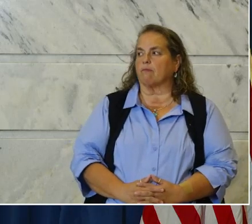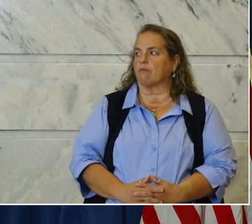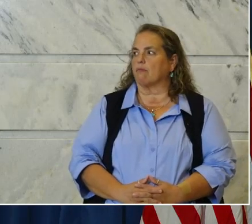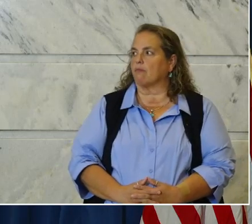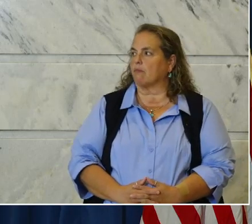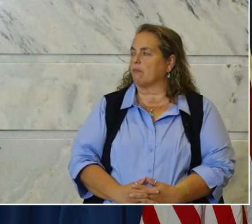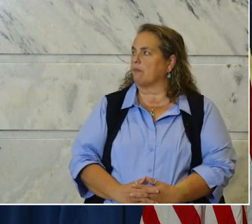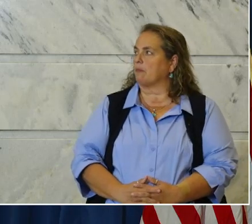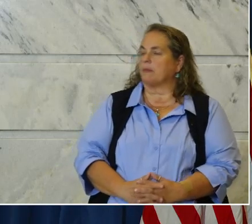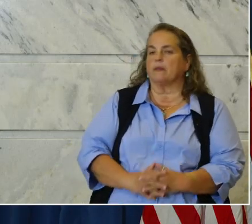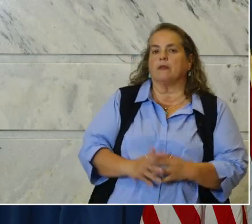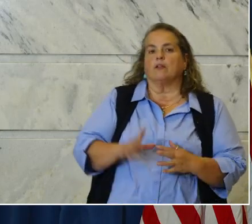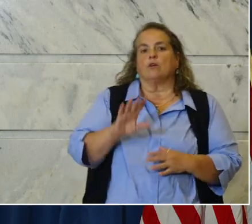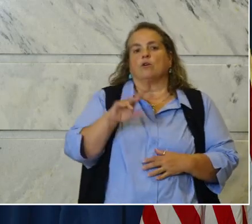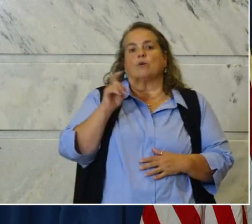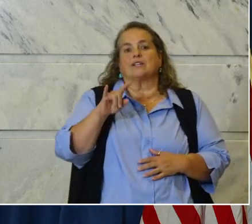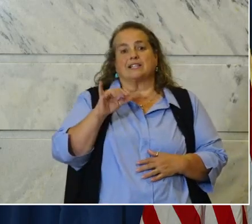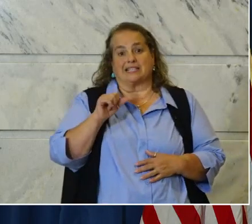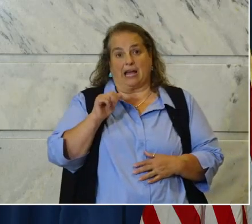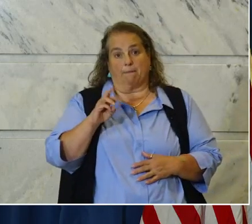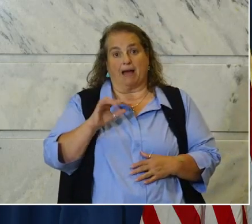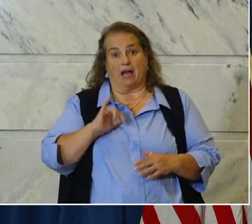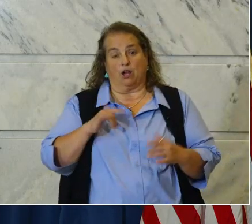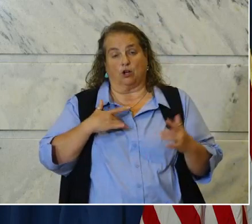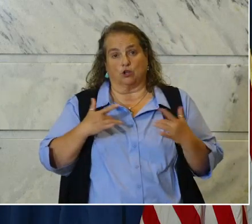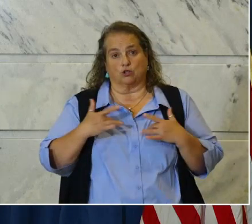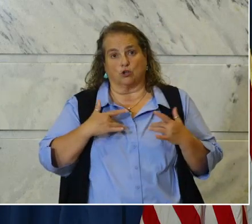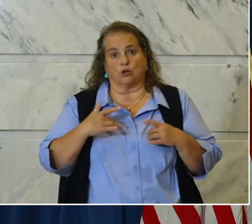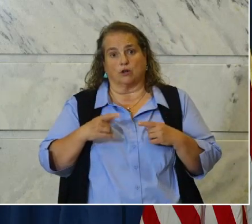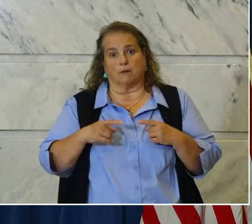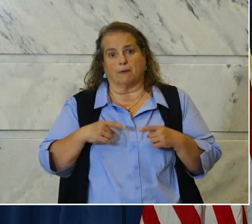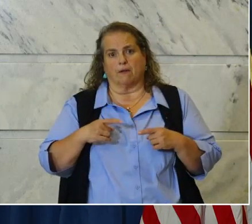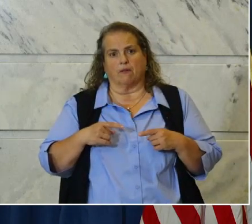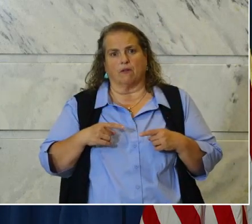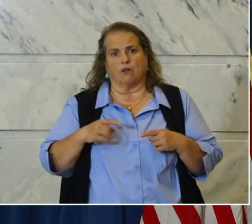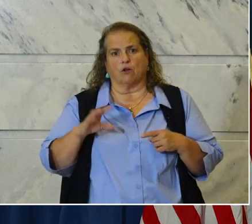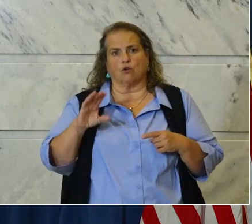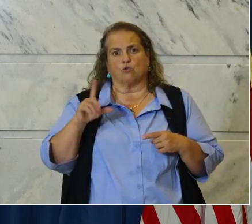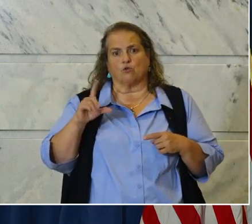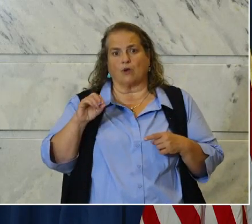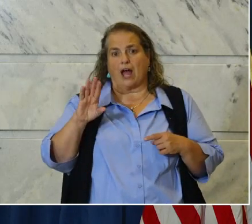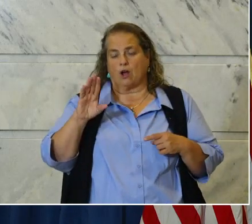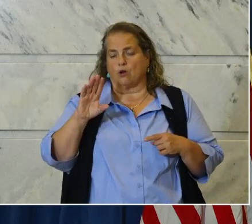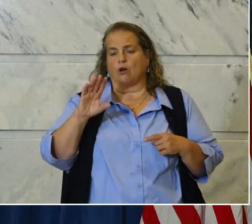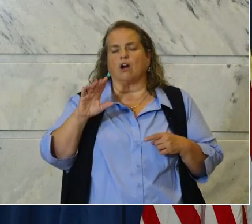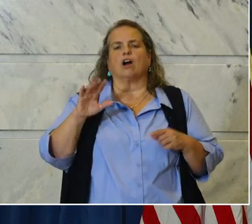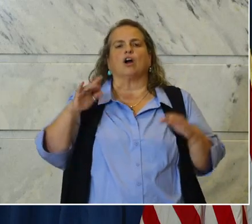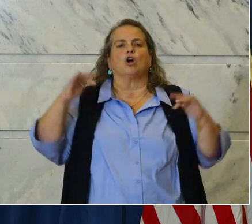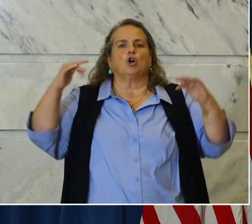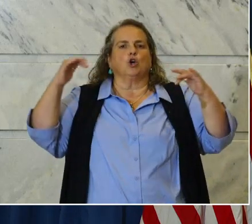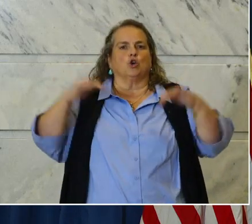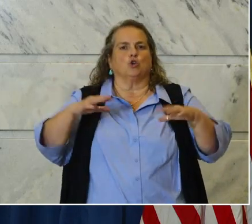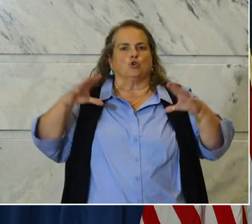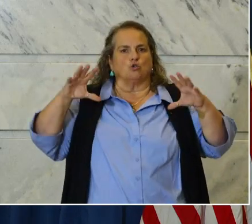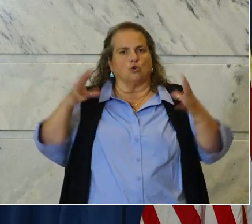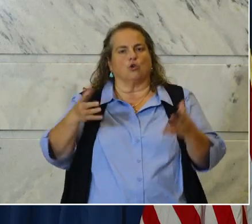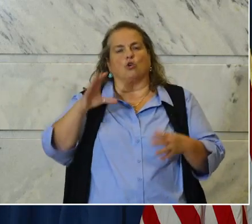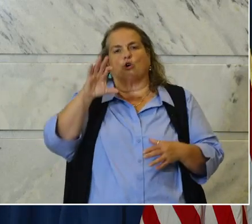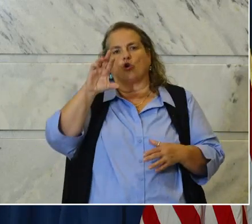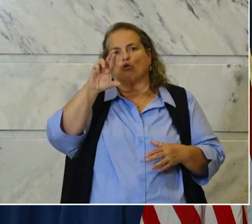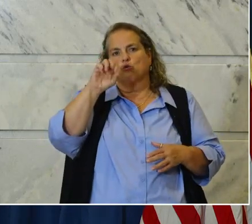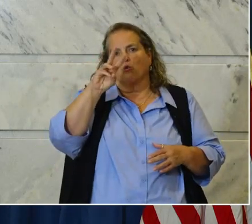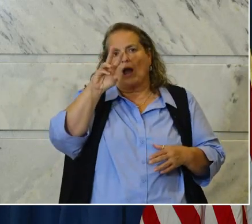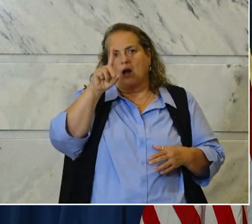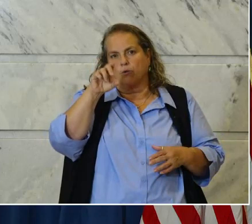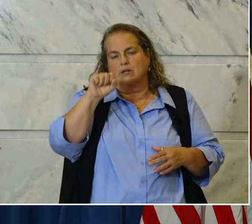school games? Yeah, I think the question is, am I concerned about, just tell me that part again. Crowds. Oh, well, I think as far